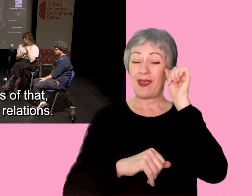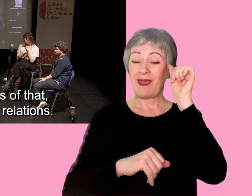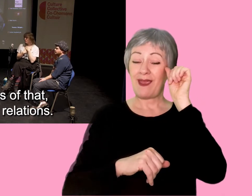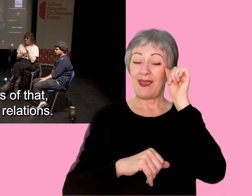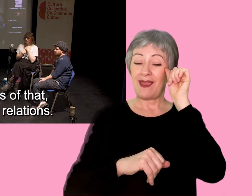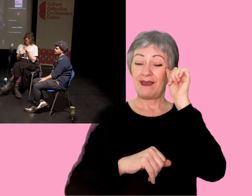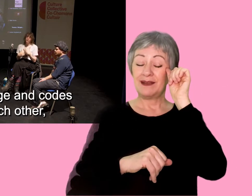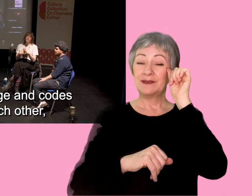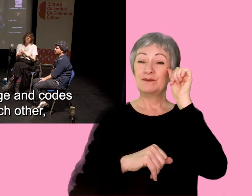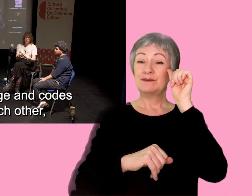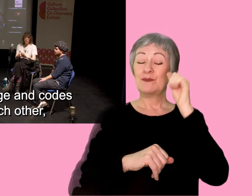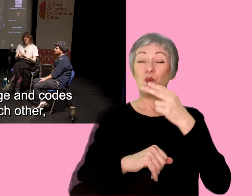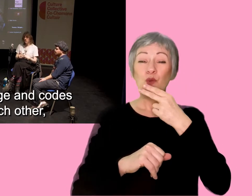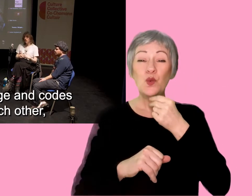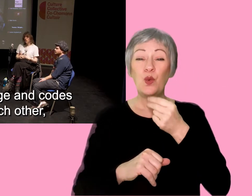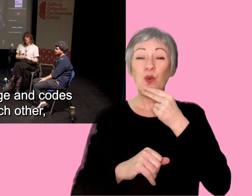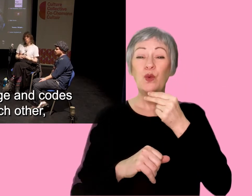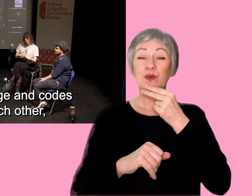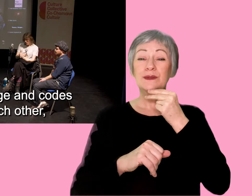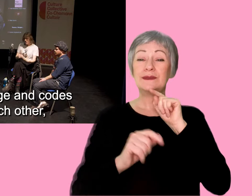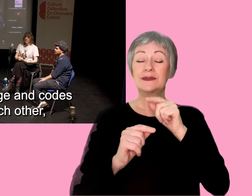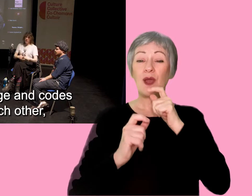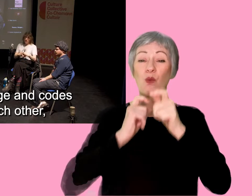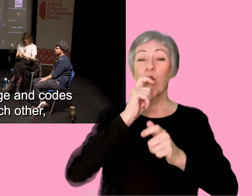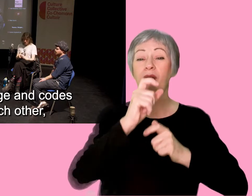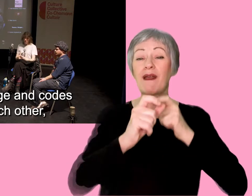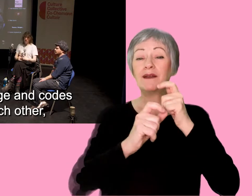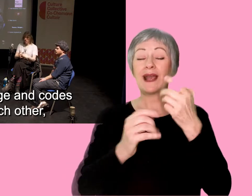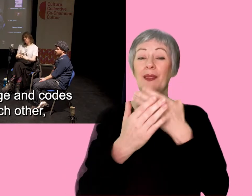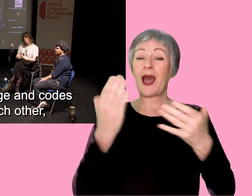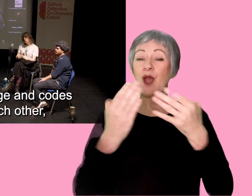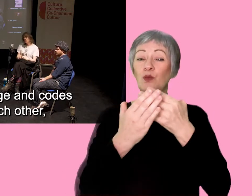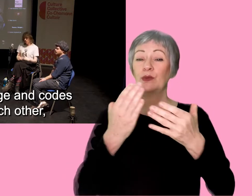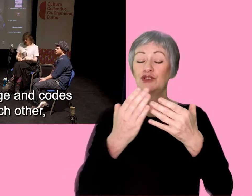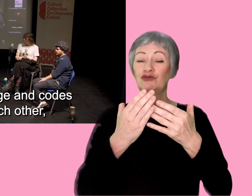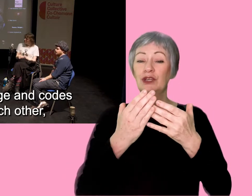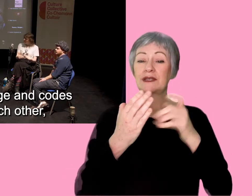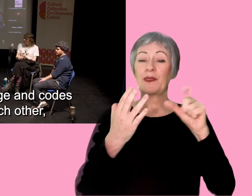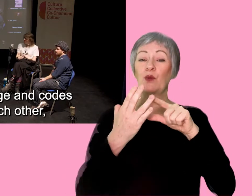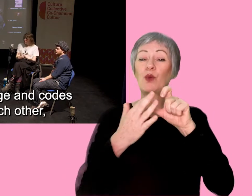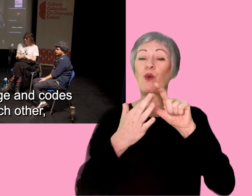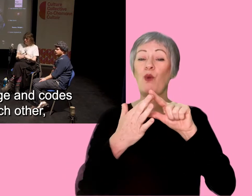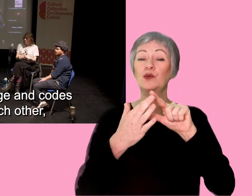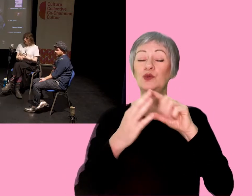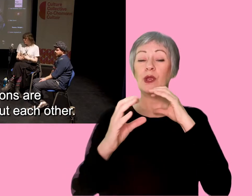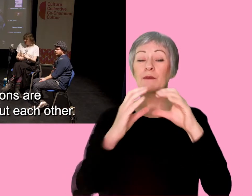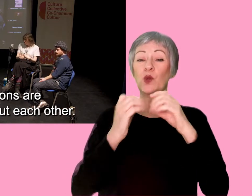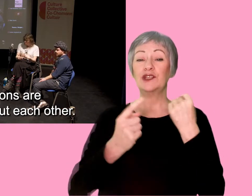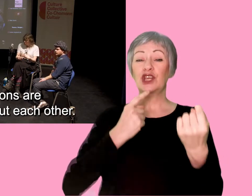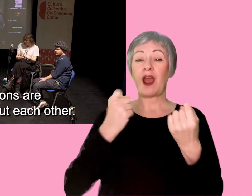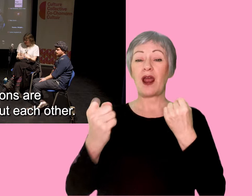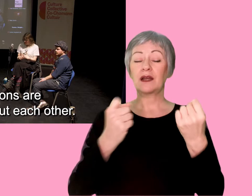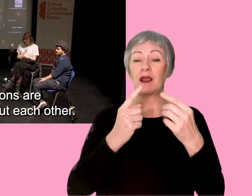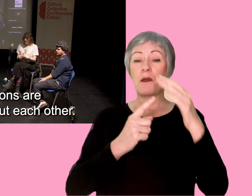these poor relations. We use words and languages and codes to communicate to each other what our